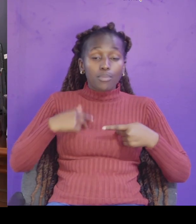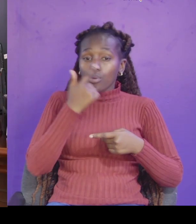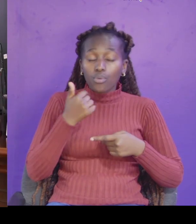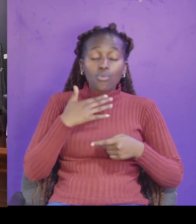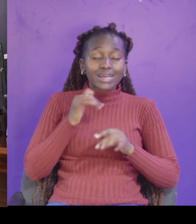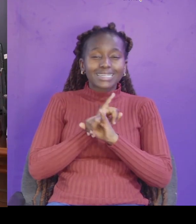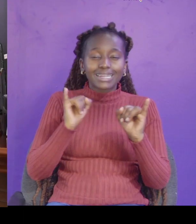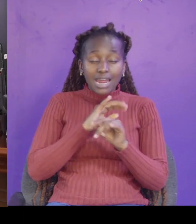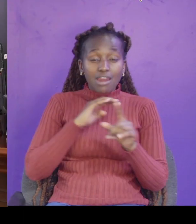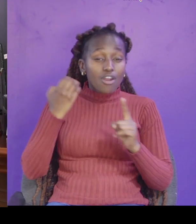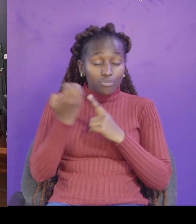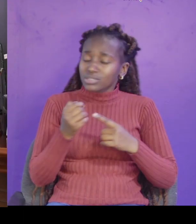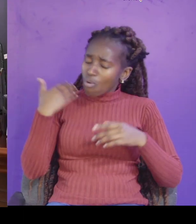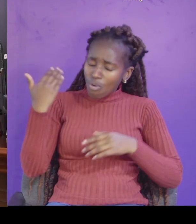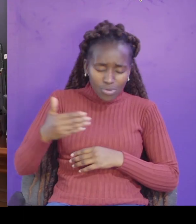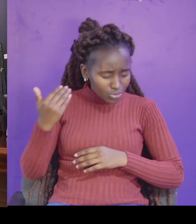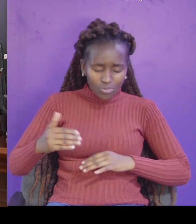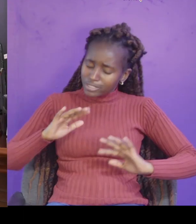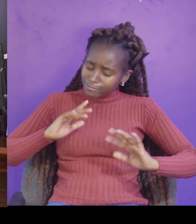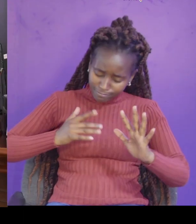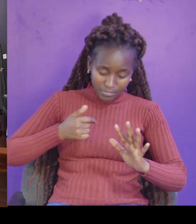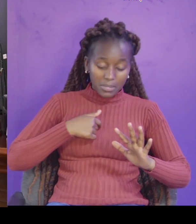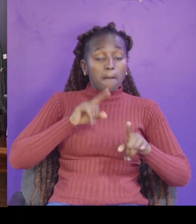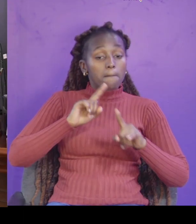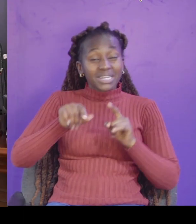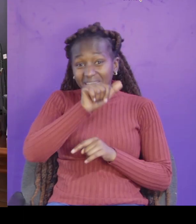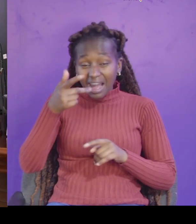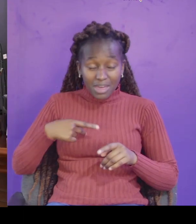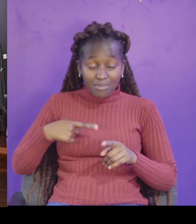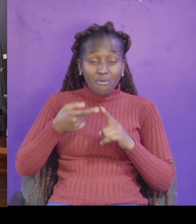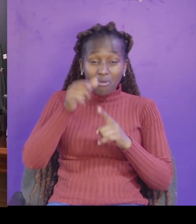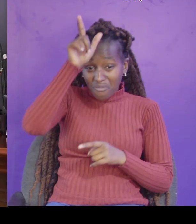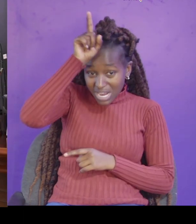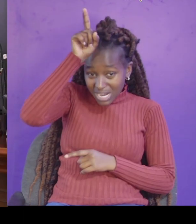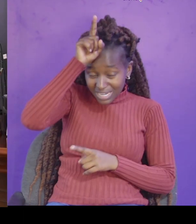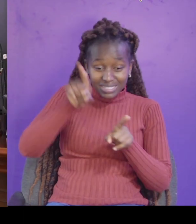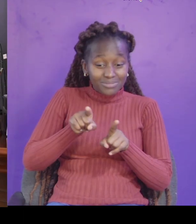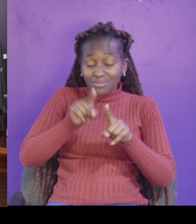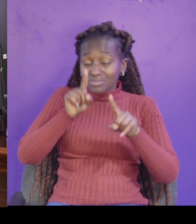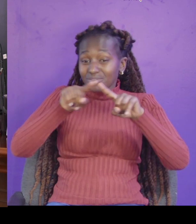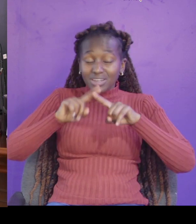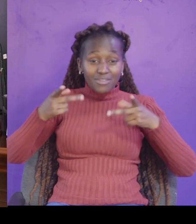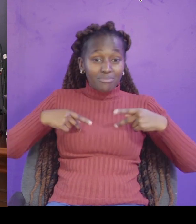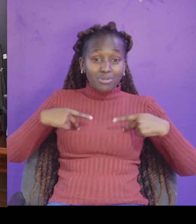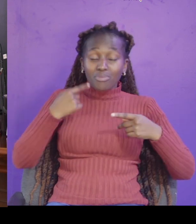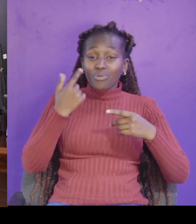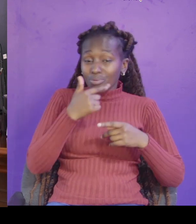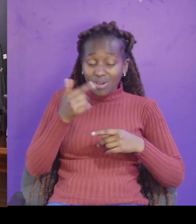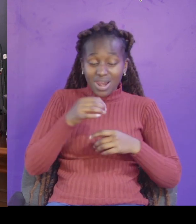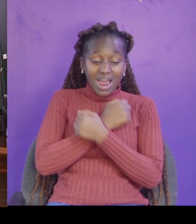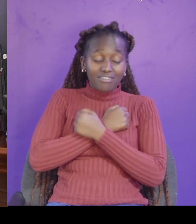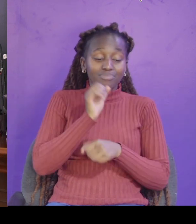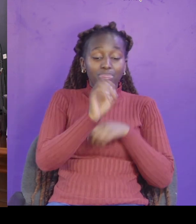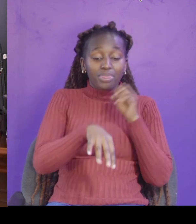a few people, and especially people in the village, who don't understand that Nairobi has to be kept clean. You know, in the village, there's no dumping, there's